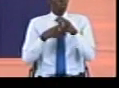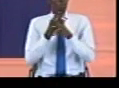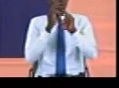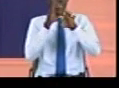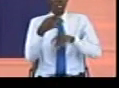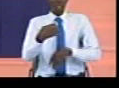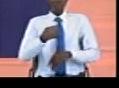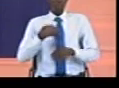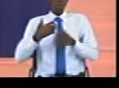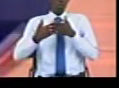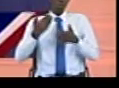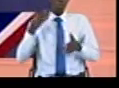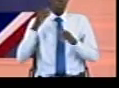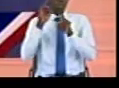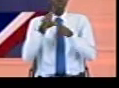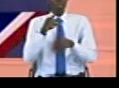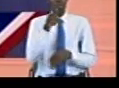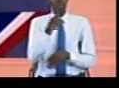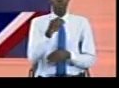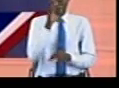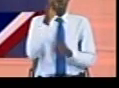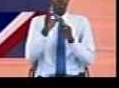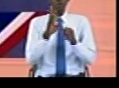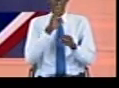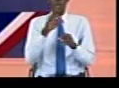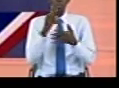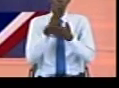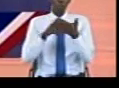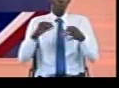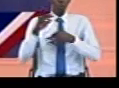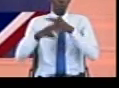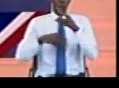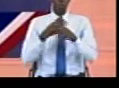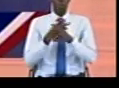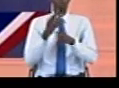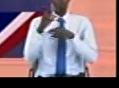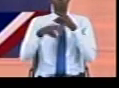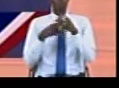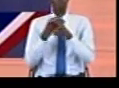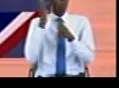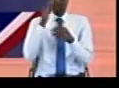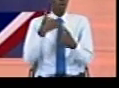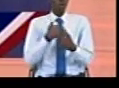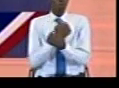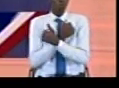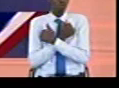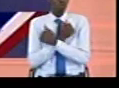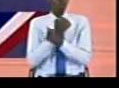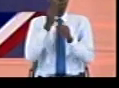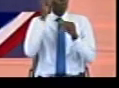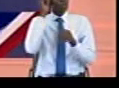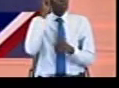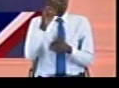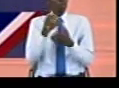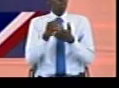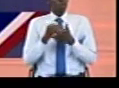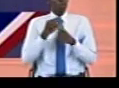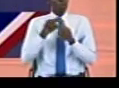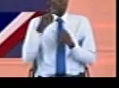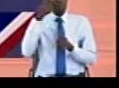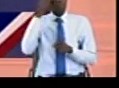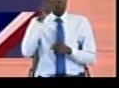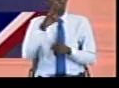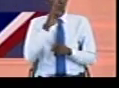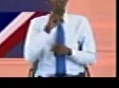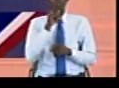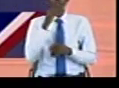were of the world would have loved its own. But because ye are not of the world. You see how